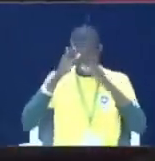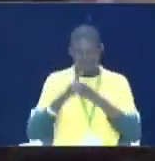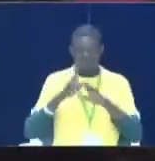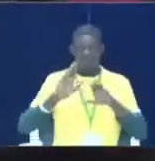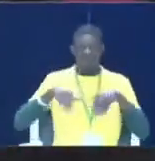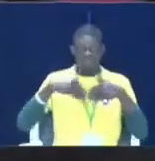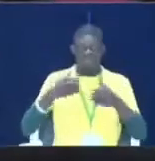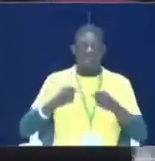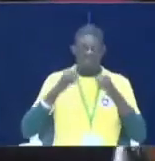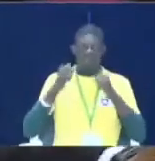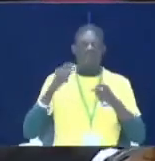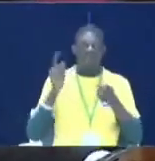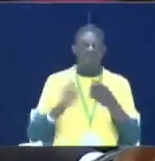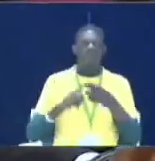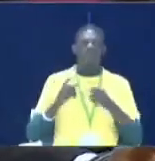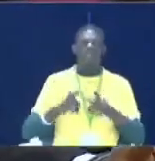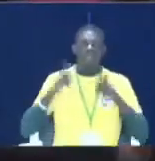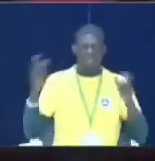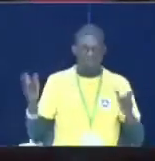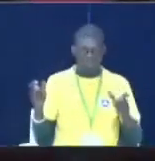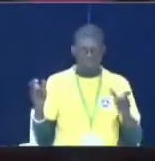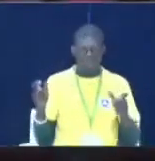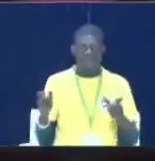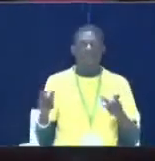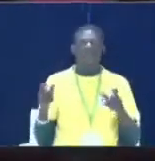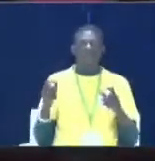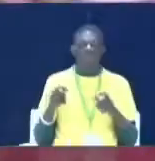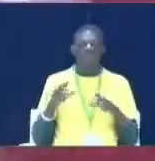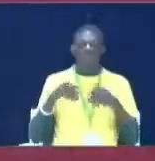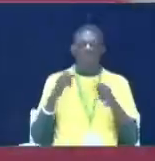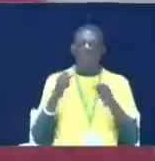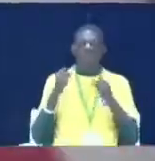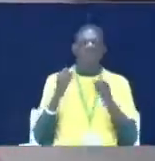give us the power to enlarge. Come on, can you pray that prayer?